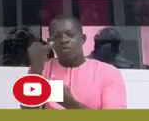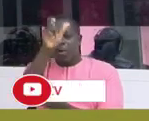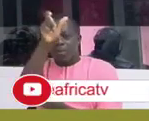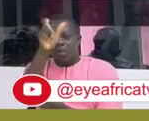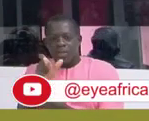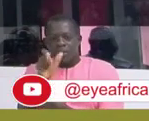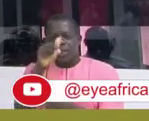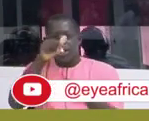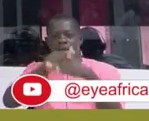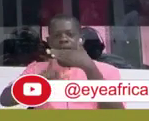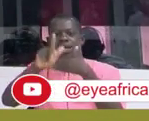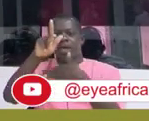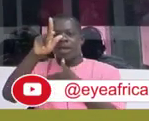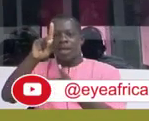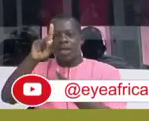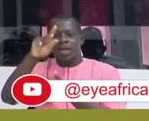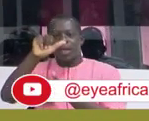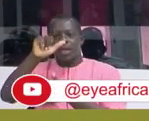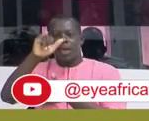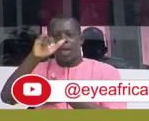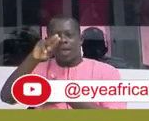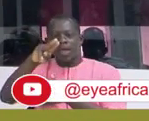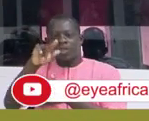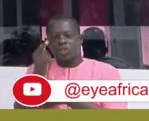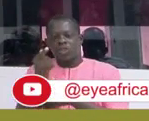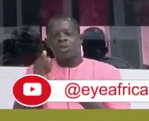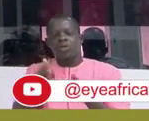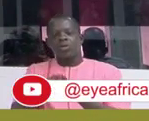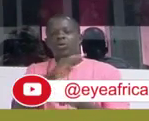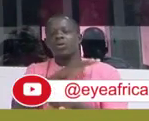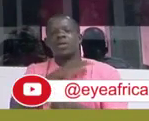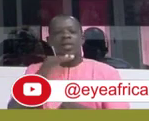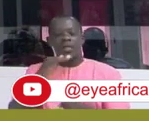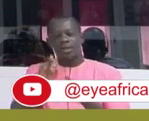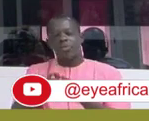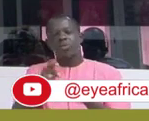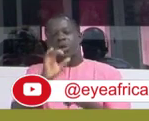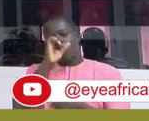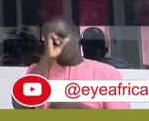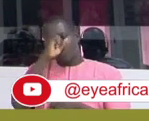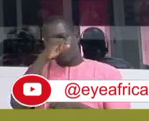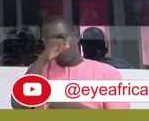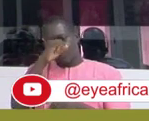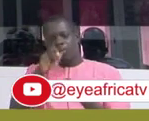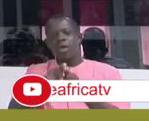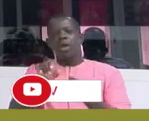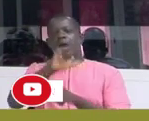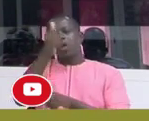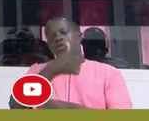to some individuals in Kang to kill pigs.